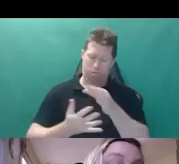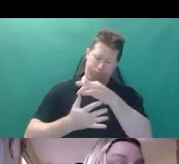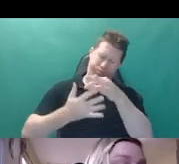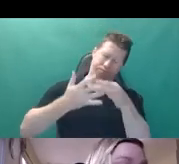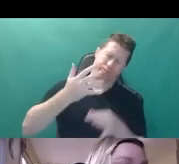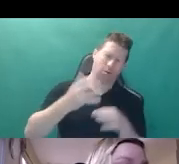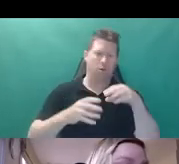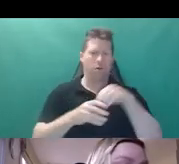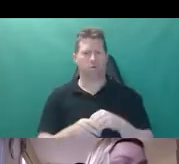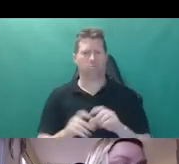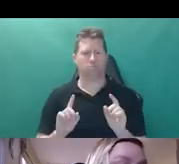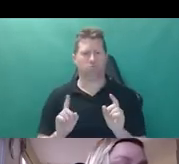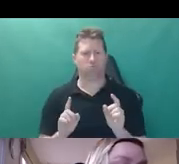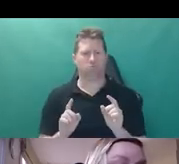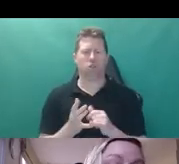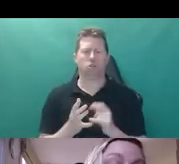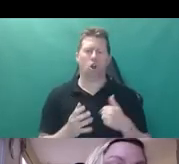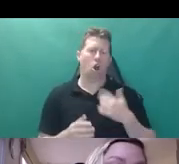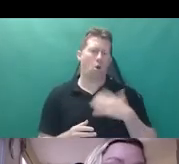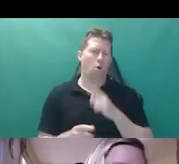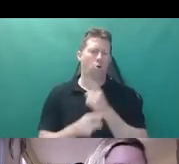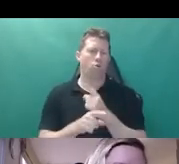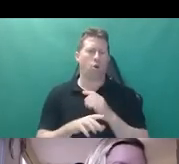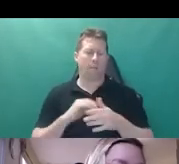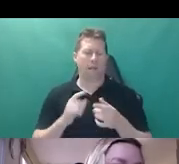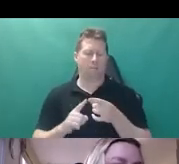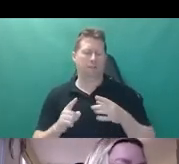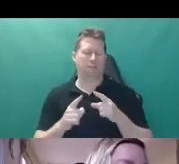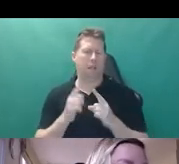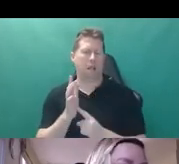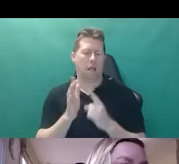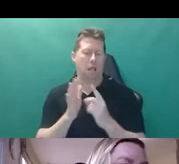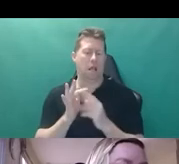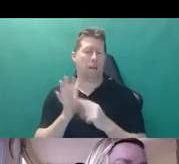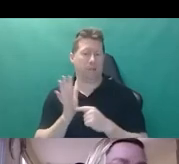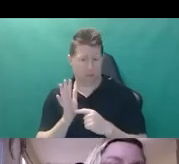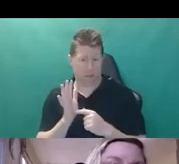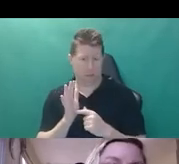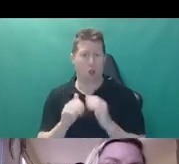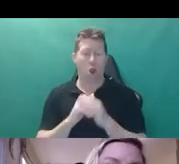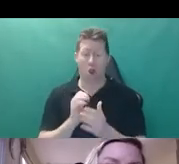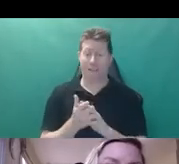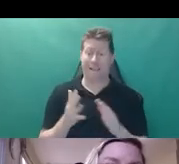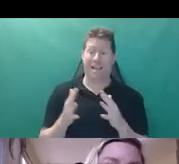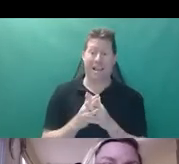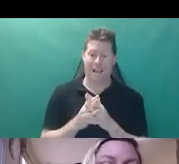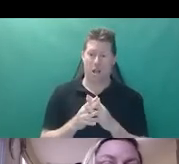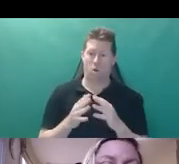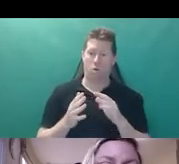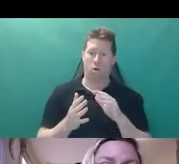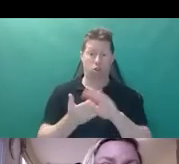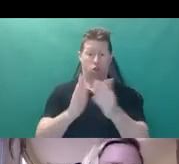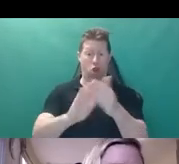So today I'm going to be talking about one particular element of society and that is how society views disability, the